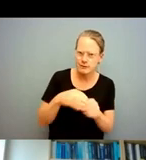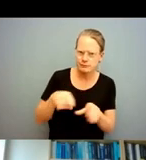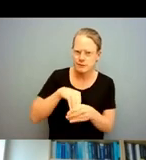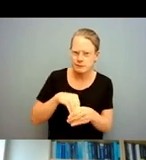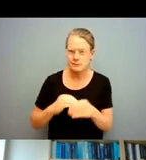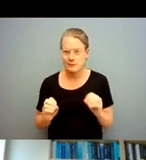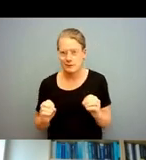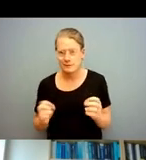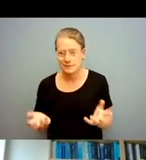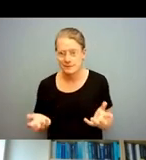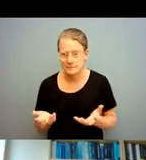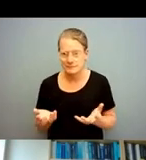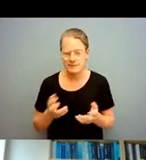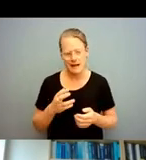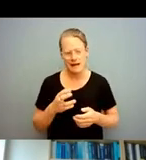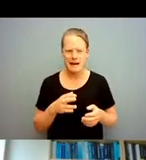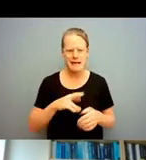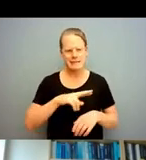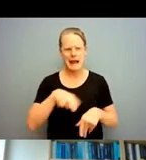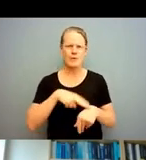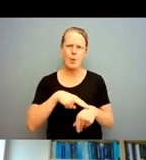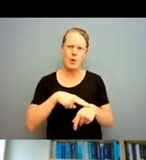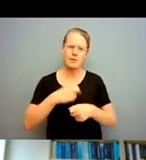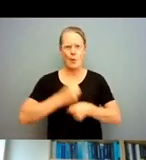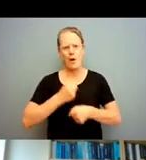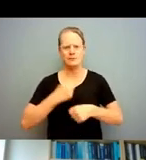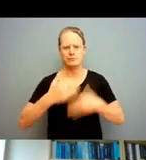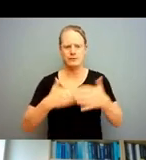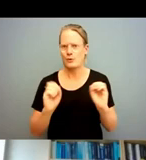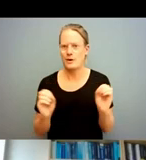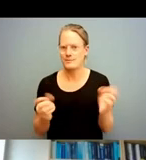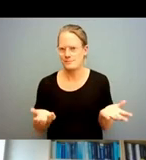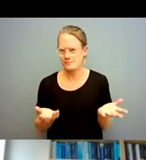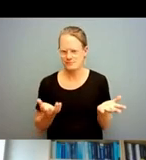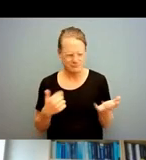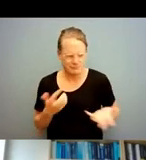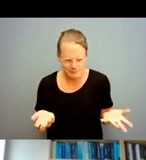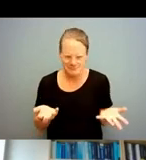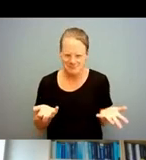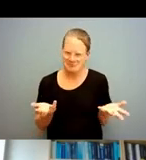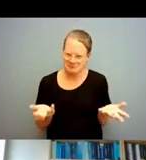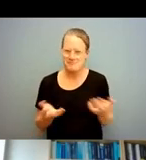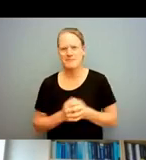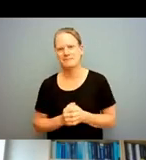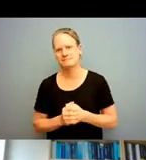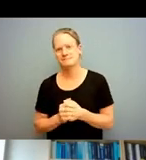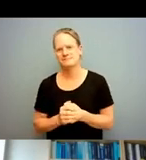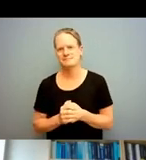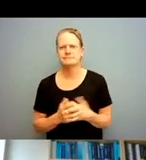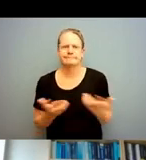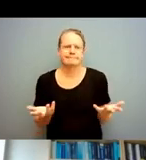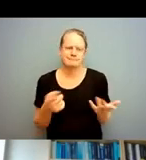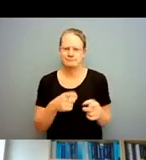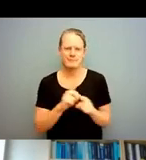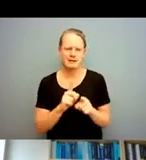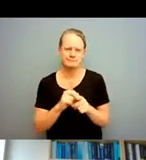implementing the UN Declaration on the Rights of Indigenous Peoples. So that is something that will also affect all spheres of